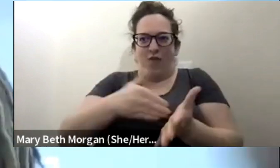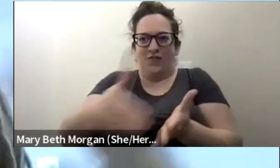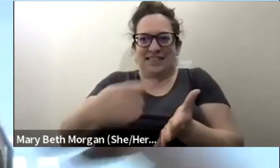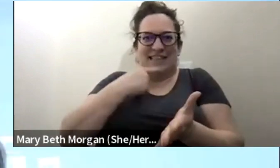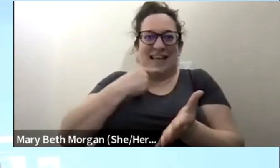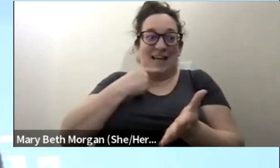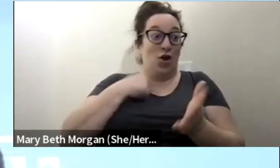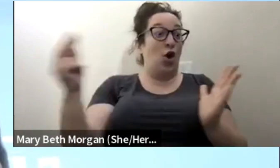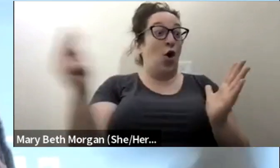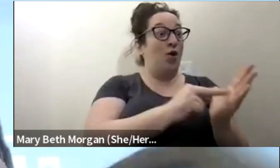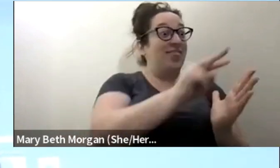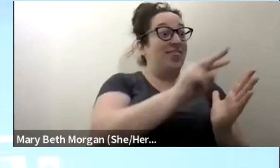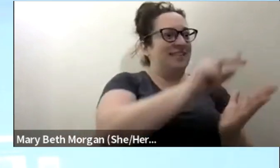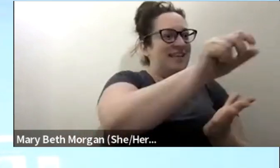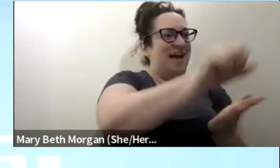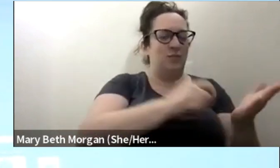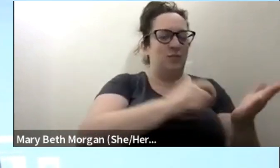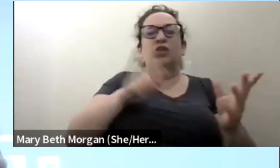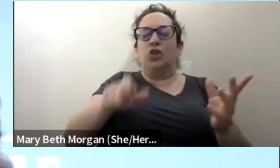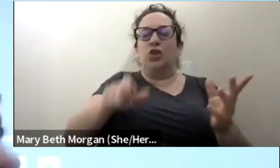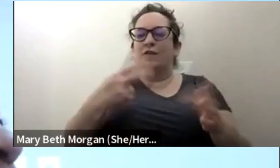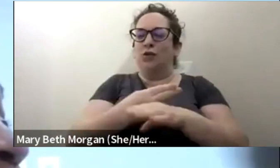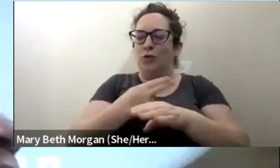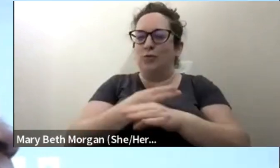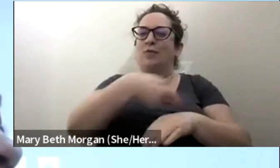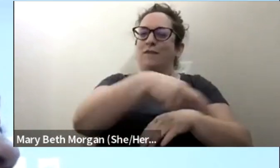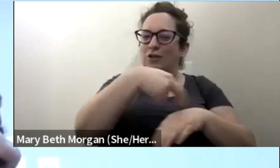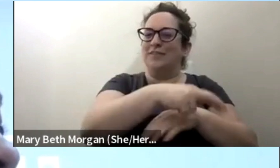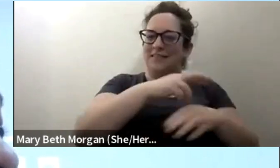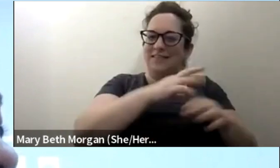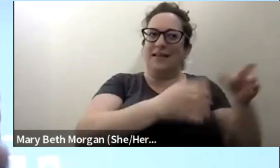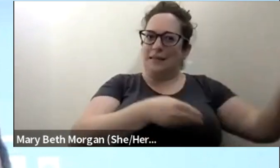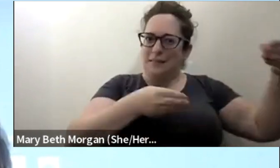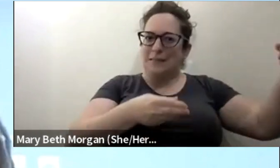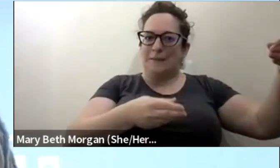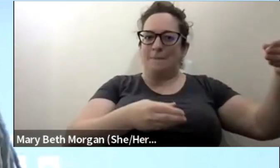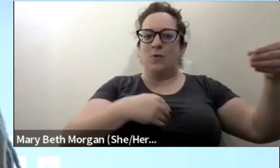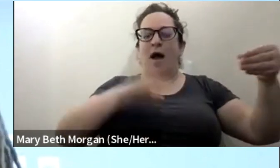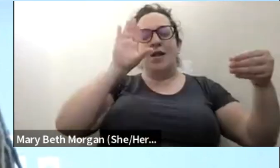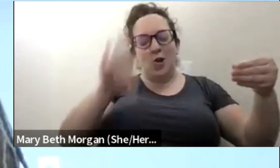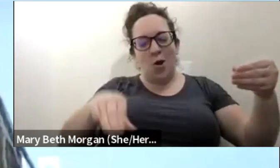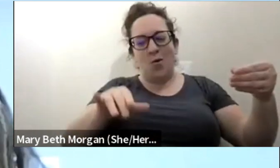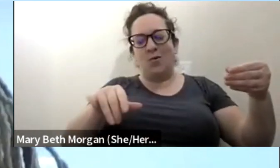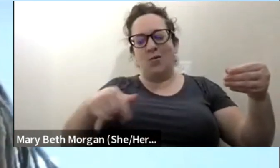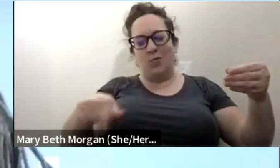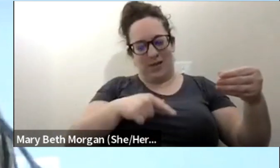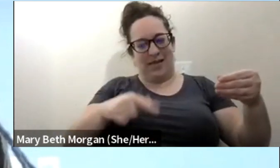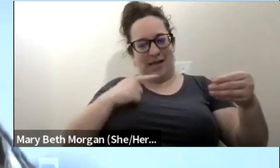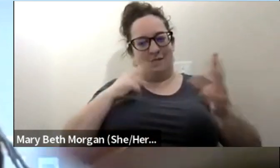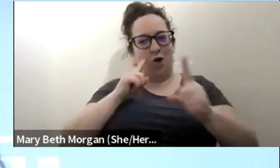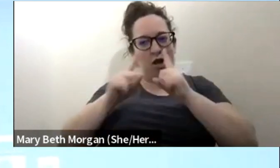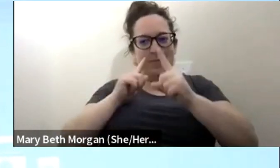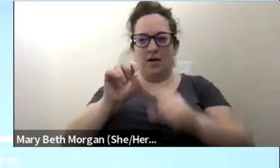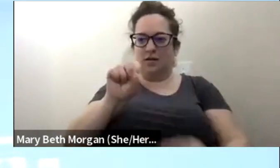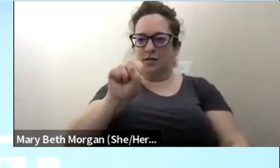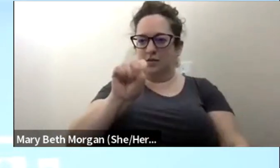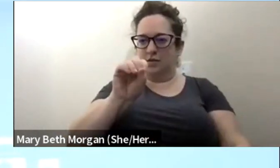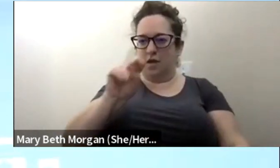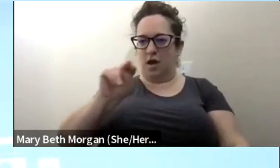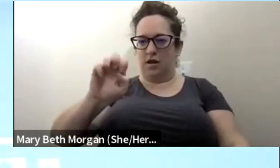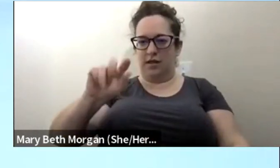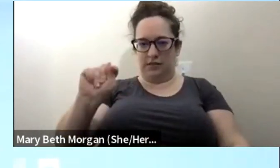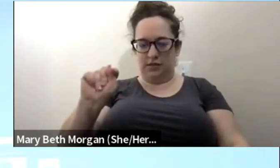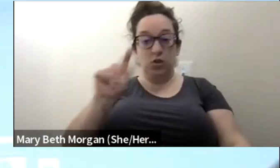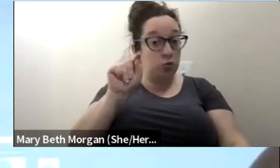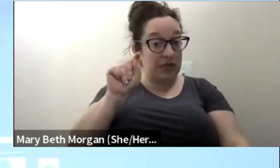reading, because I've said so many times, go to the text, and really we should have been, okay, let's go for the